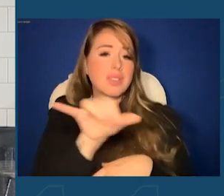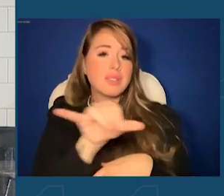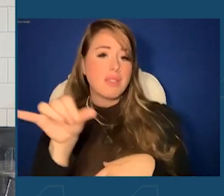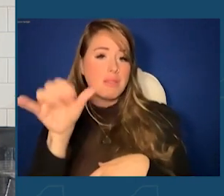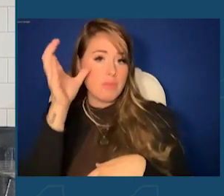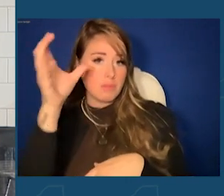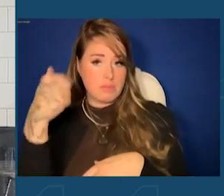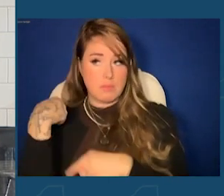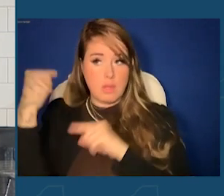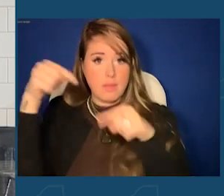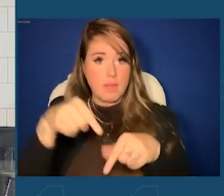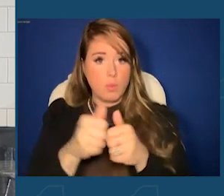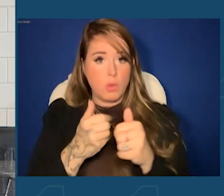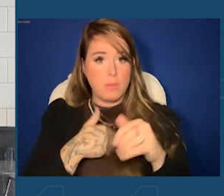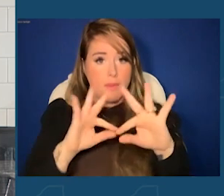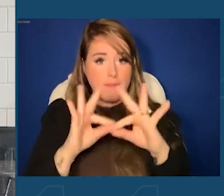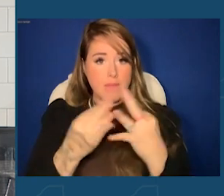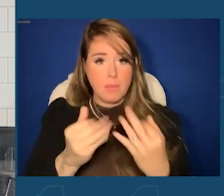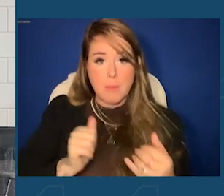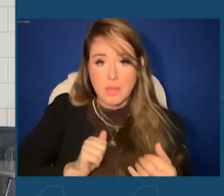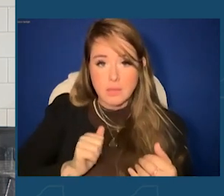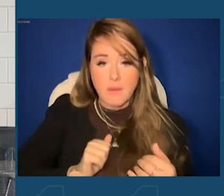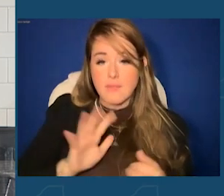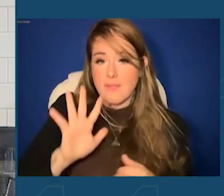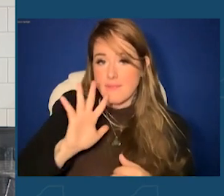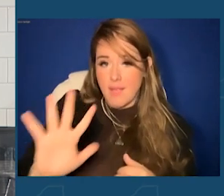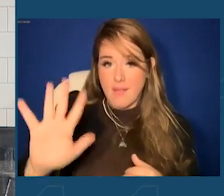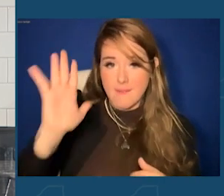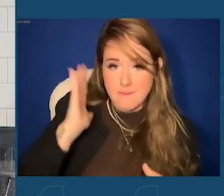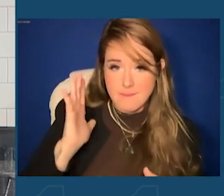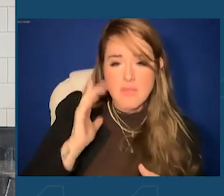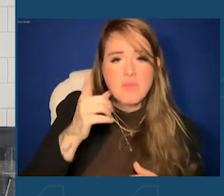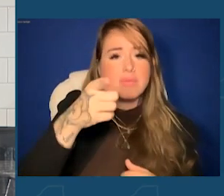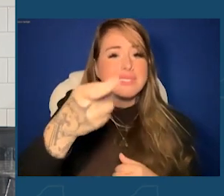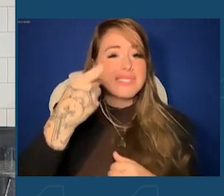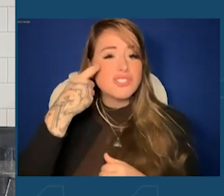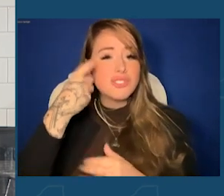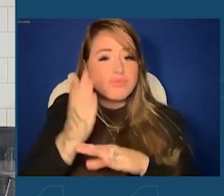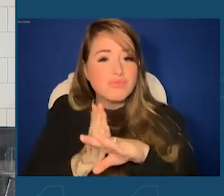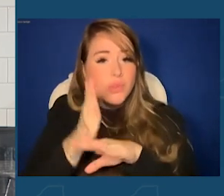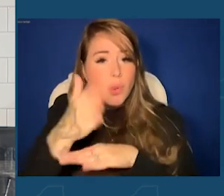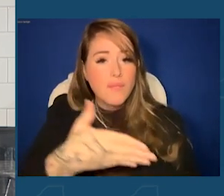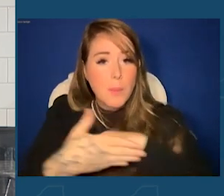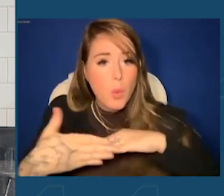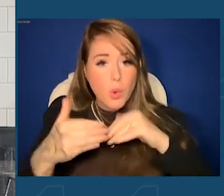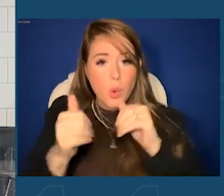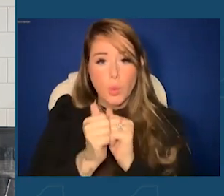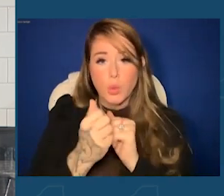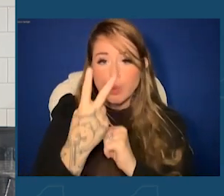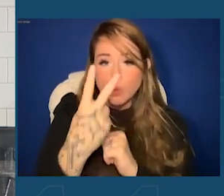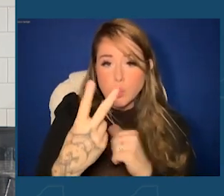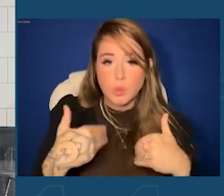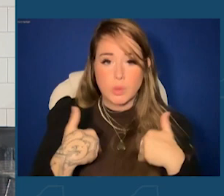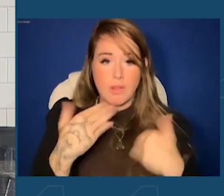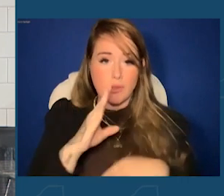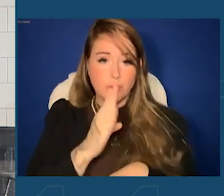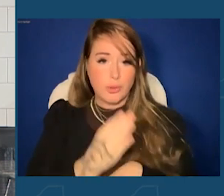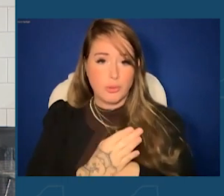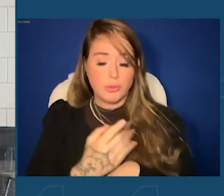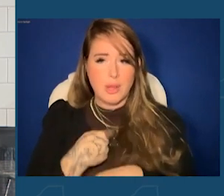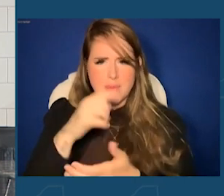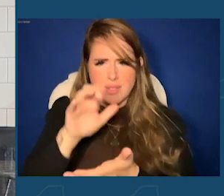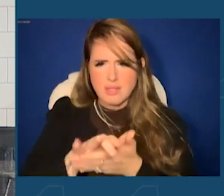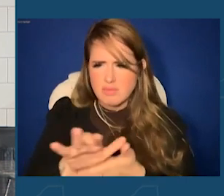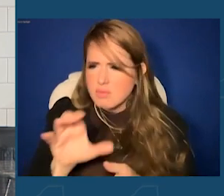with my family as a 5-year-old, Ebert just crossed the border with 2 young daughters, I believe. ¿Cuántos años